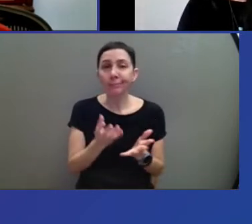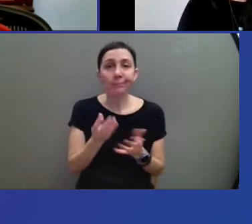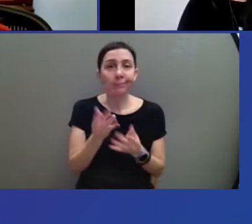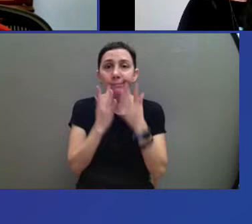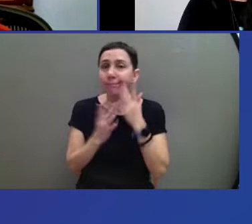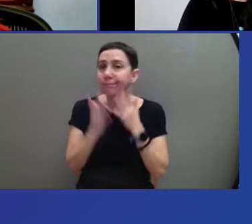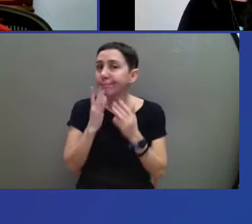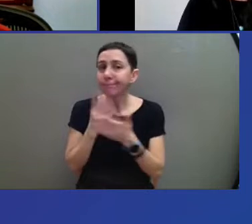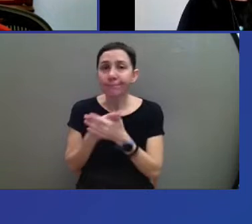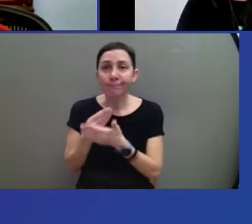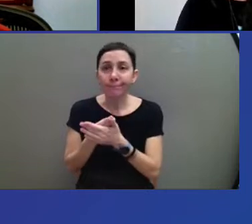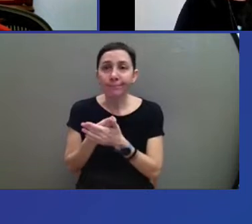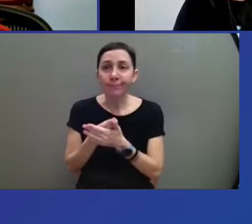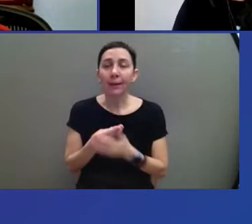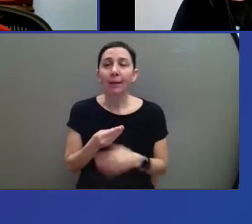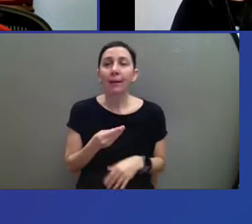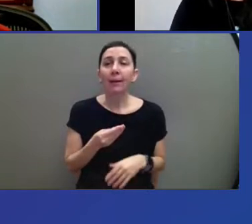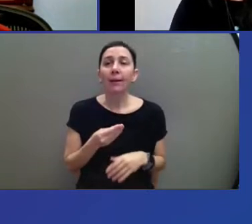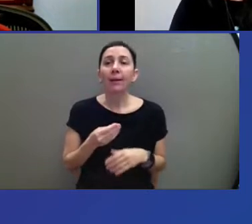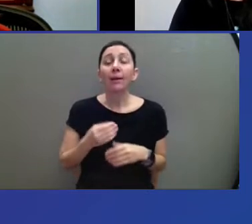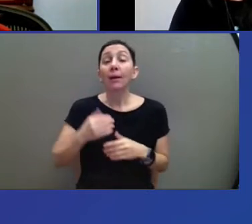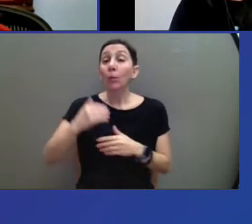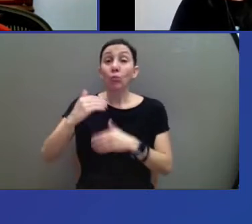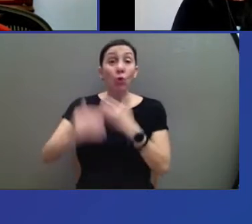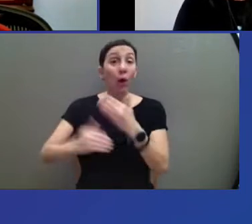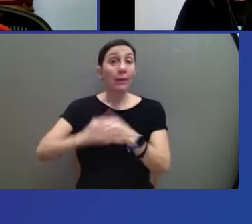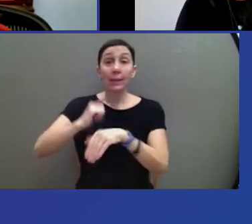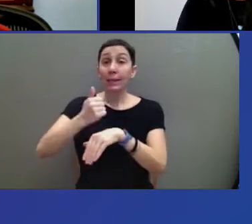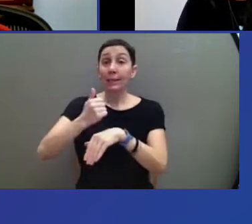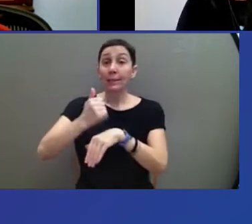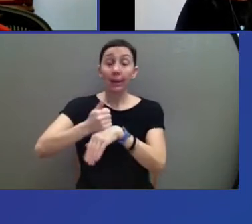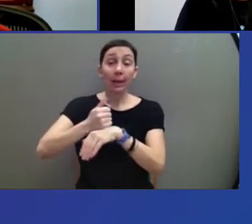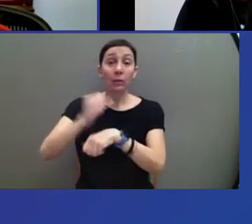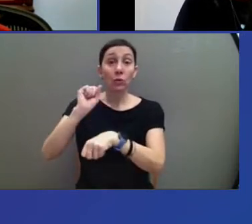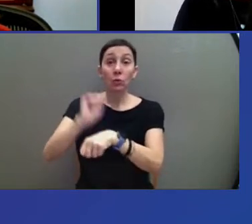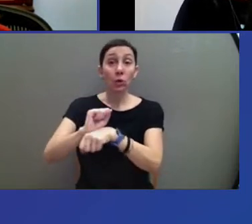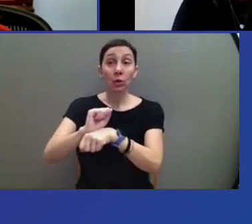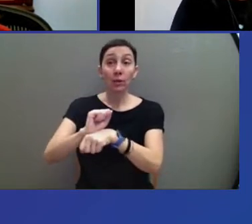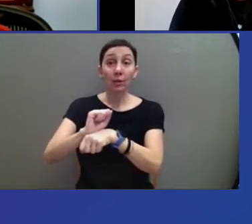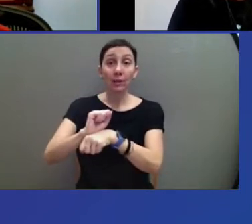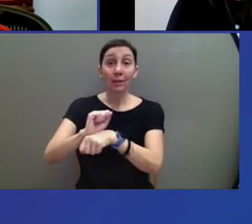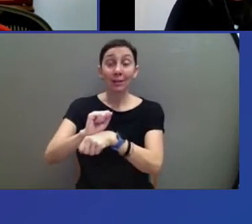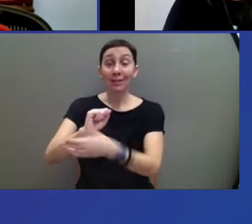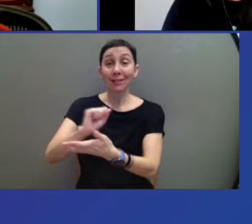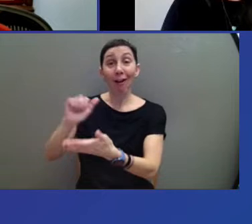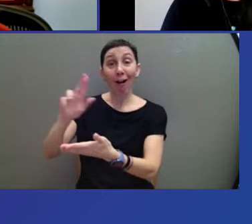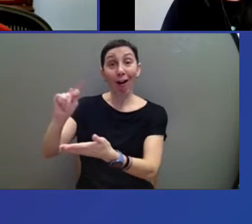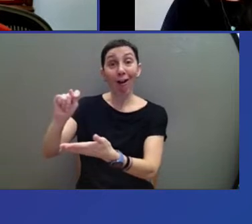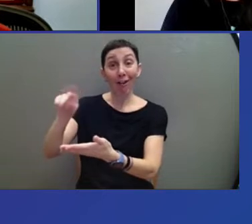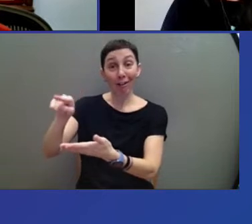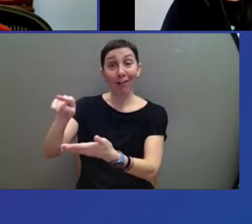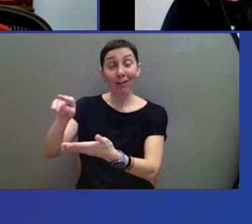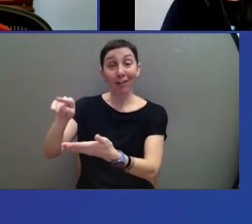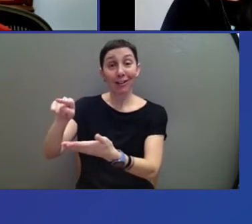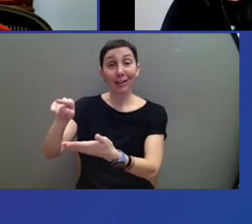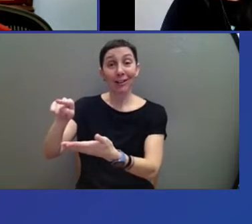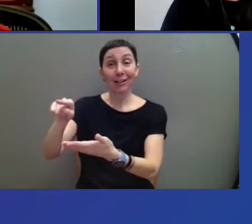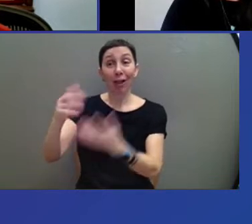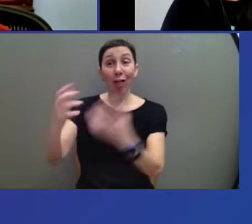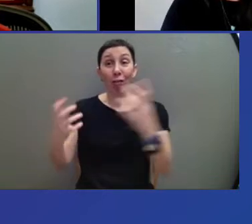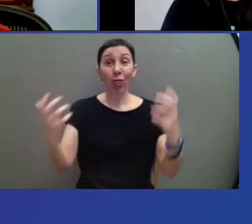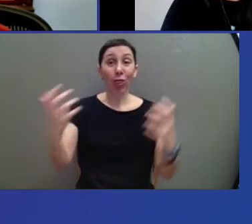mismatch between the kind of process-based work that artistry is and the